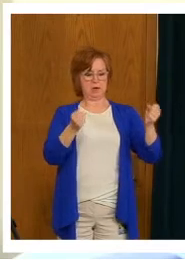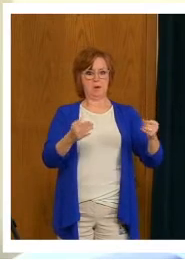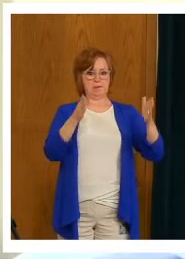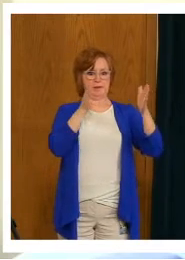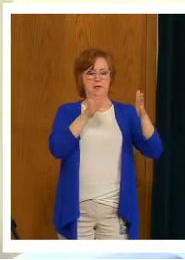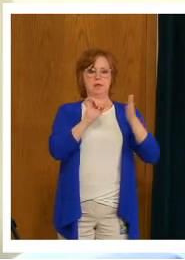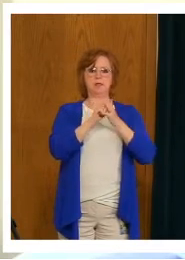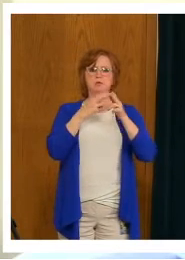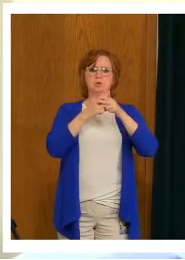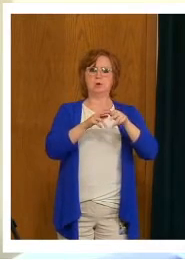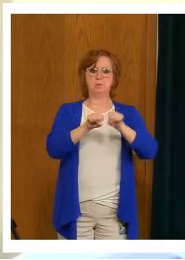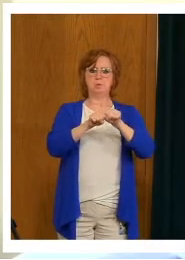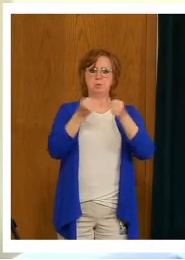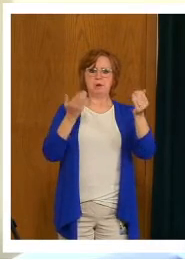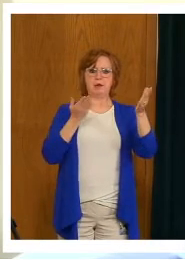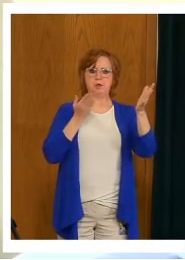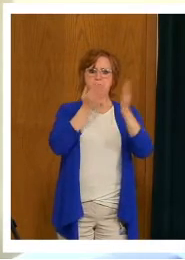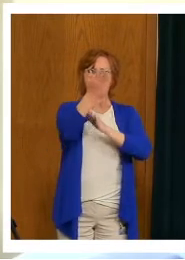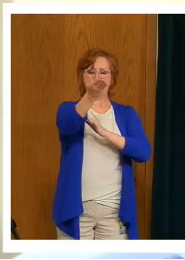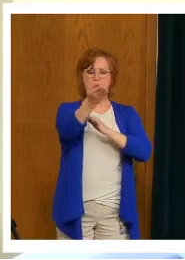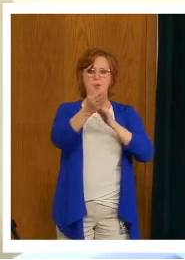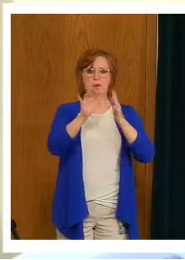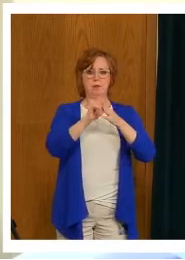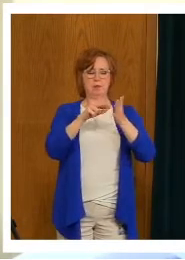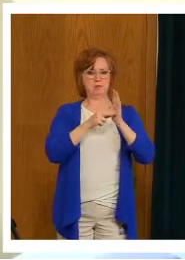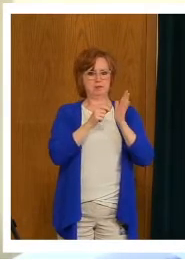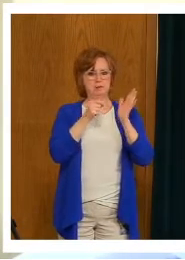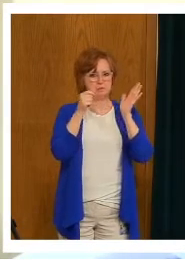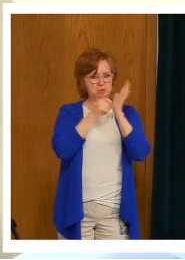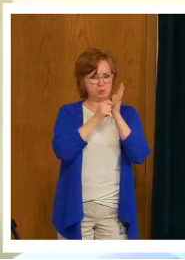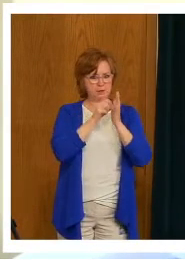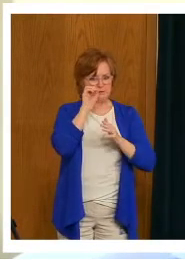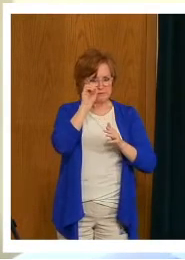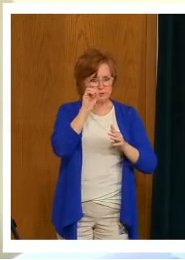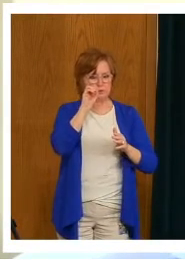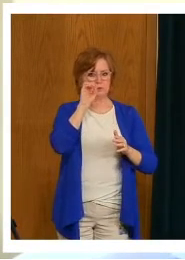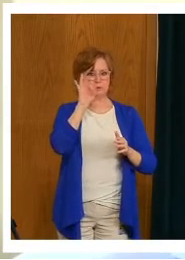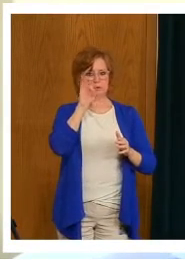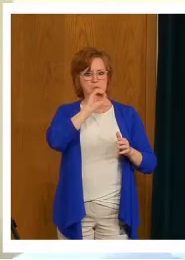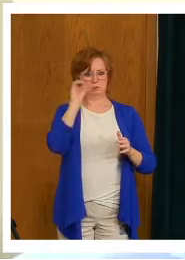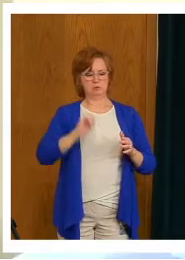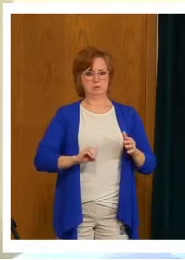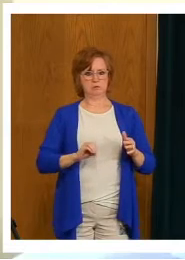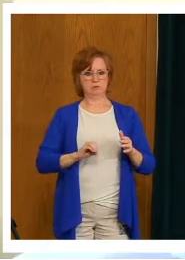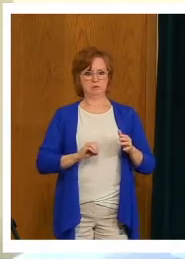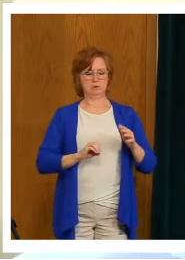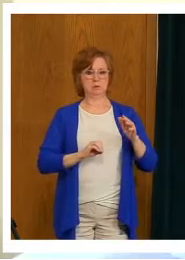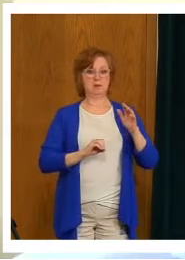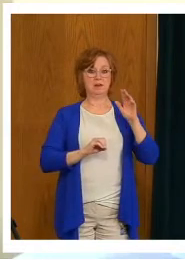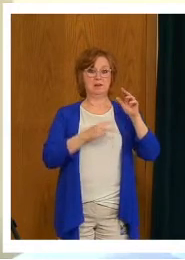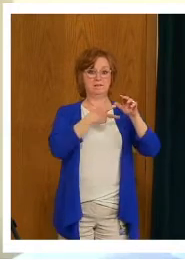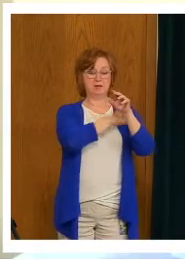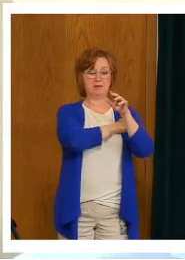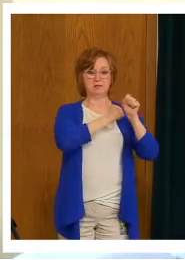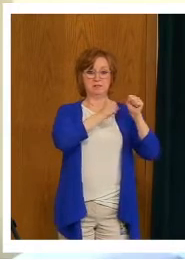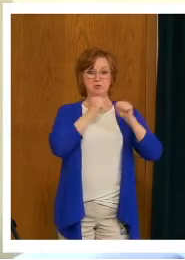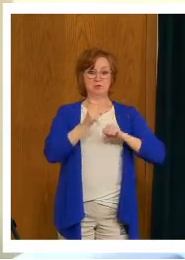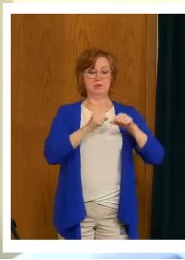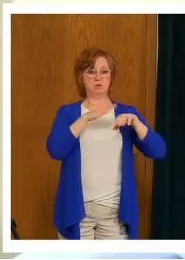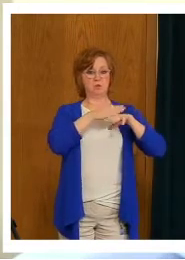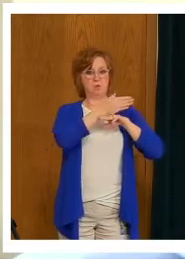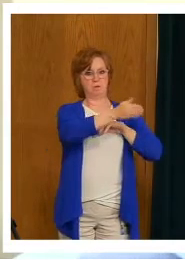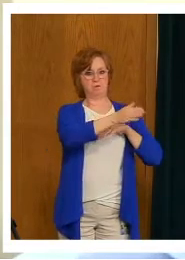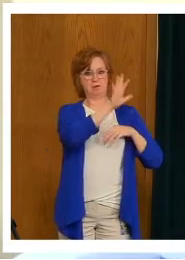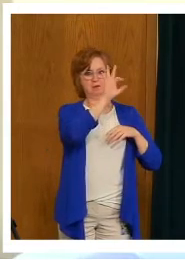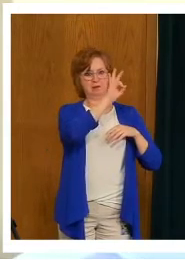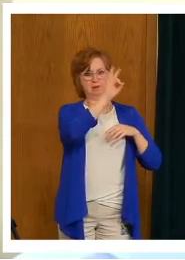breakthrough cases are 0.09%. So the vaccine effectiveness is, 99% and higher.